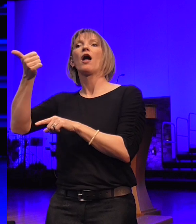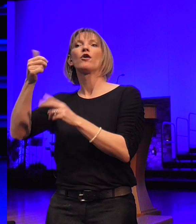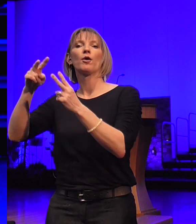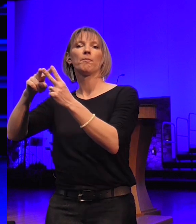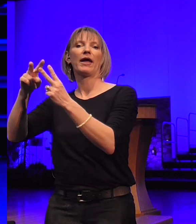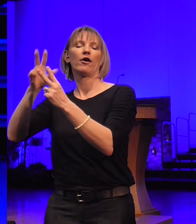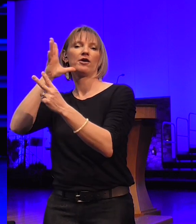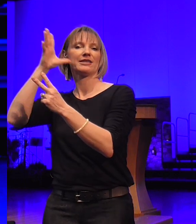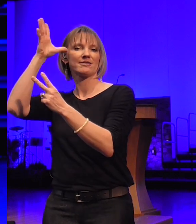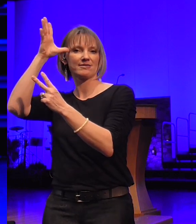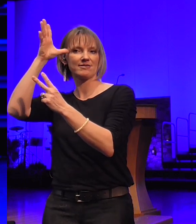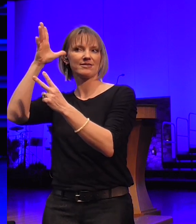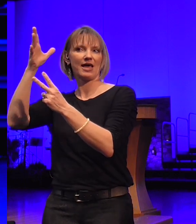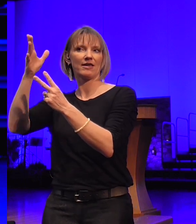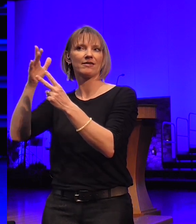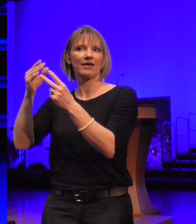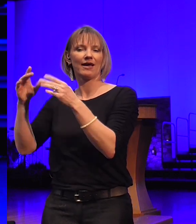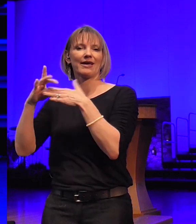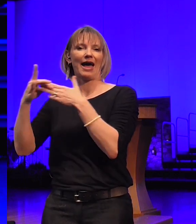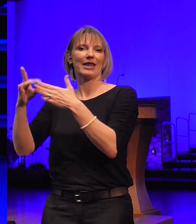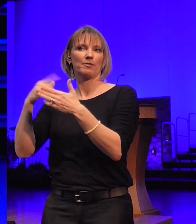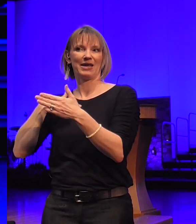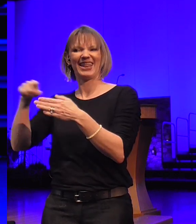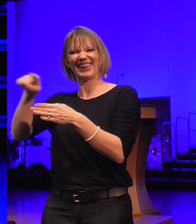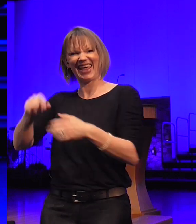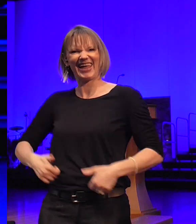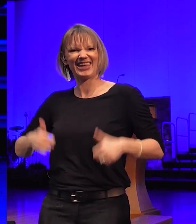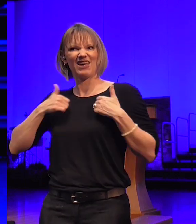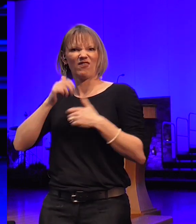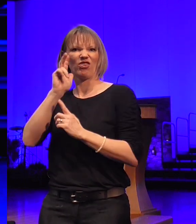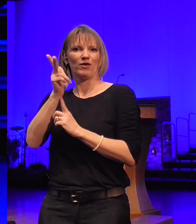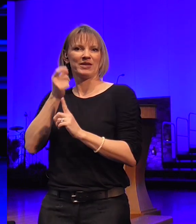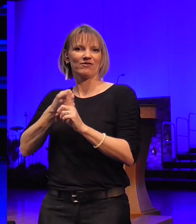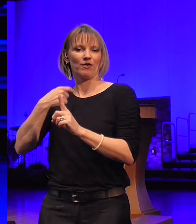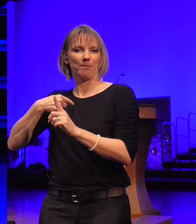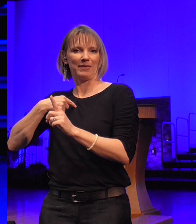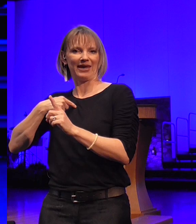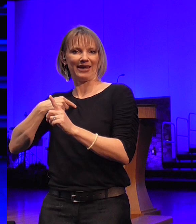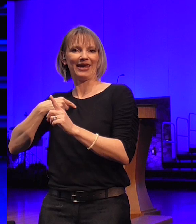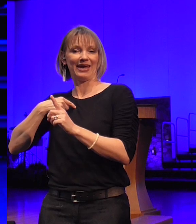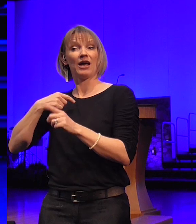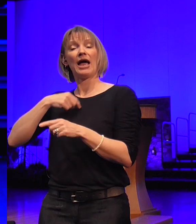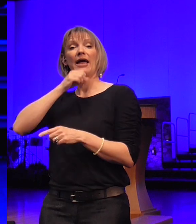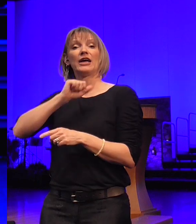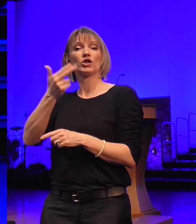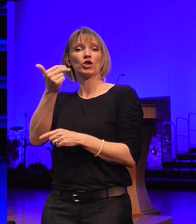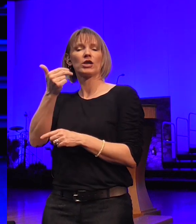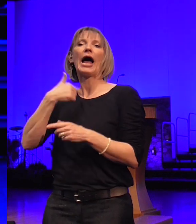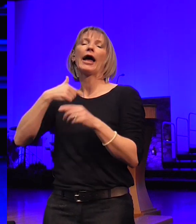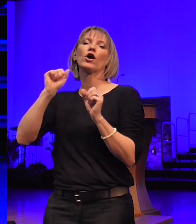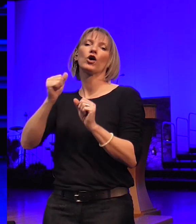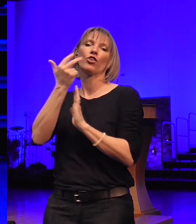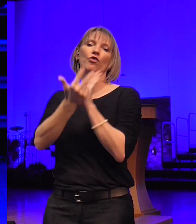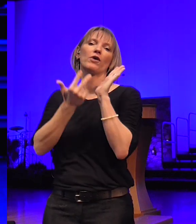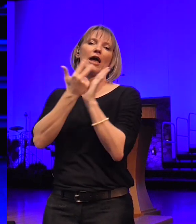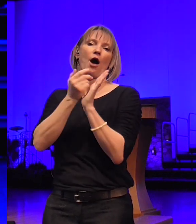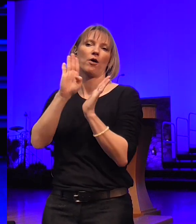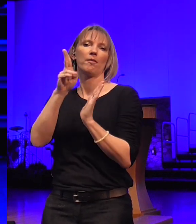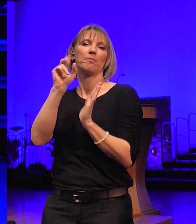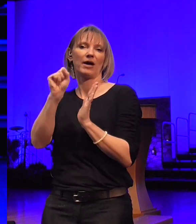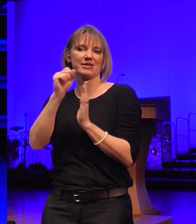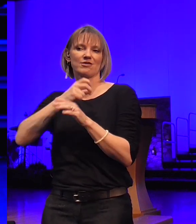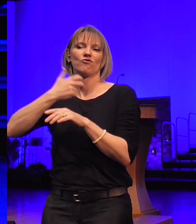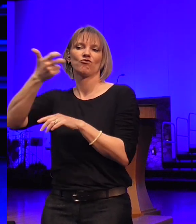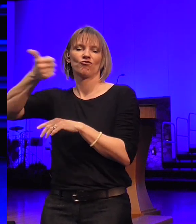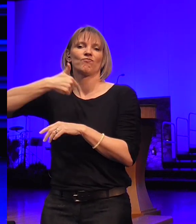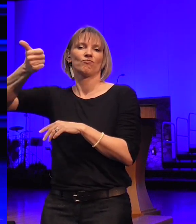mentioned, it just so happened that they lived 3 minutes away from me. And I was 13. I could take a 3-hour bus ride, but they picked me